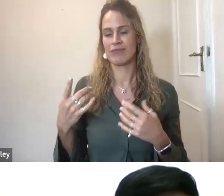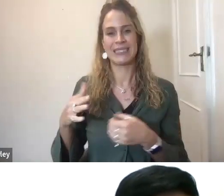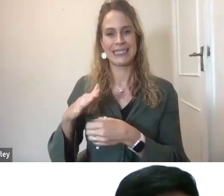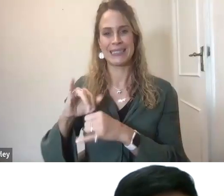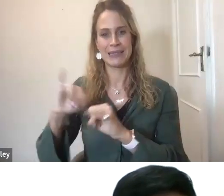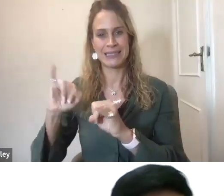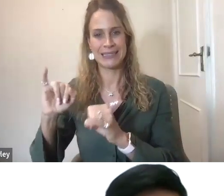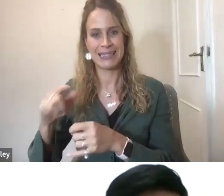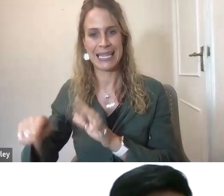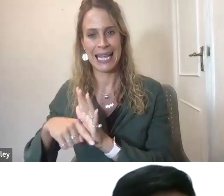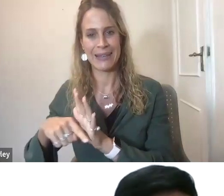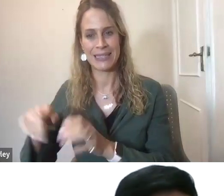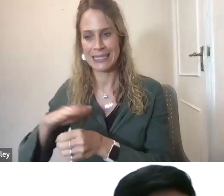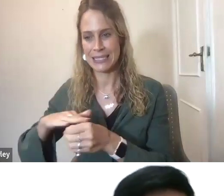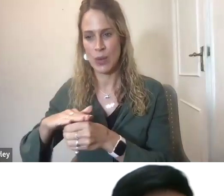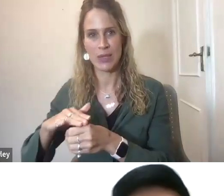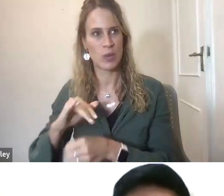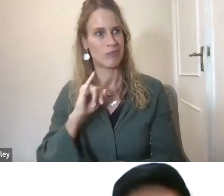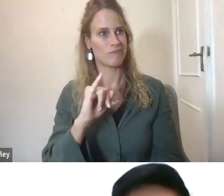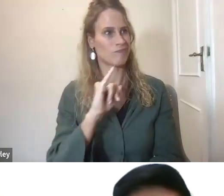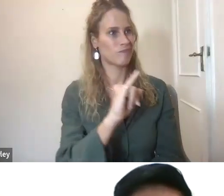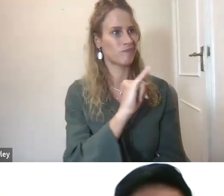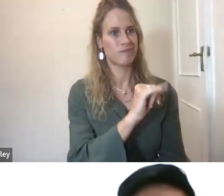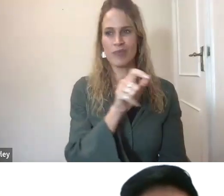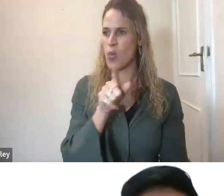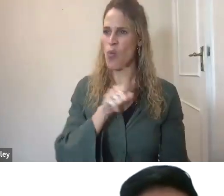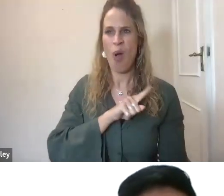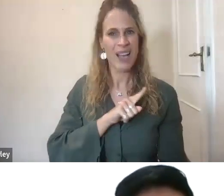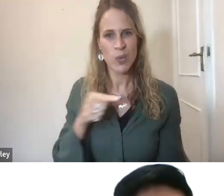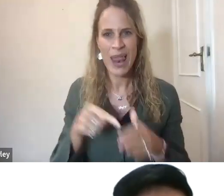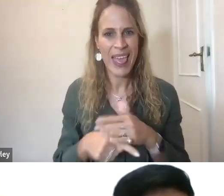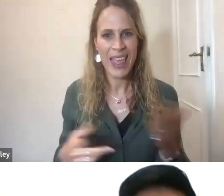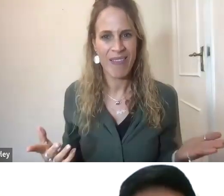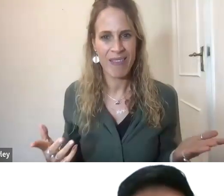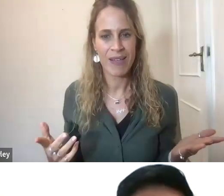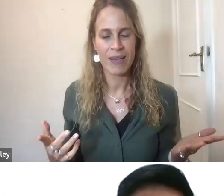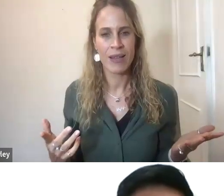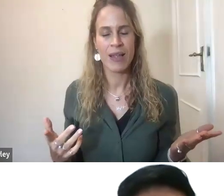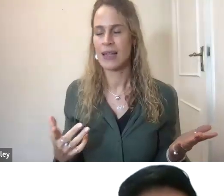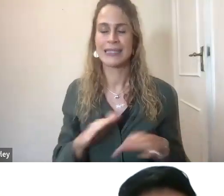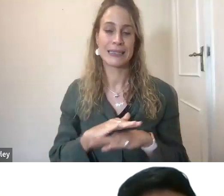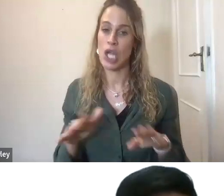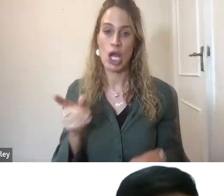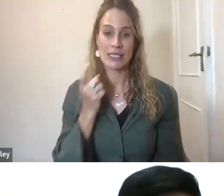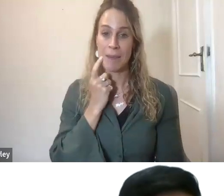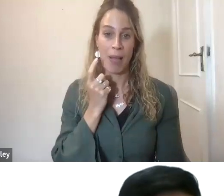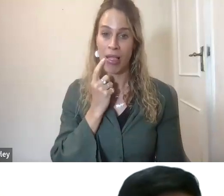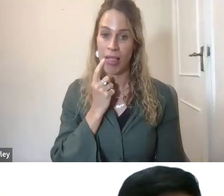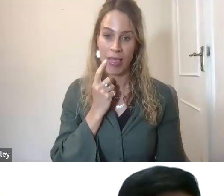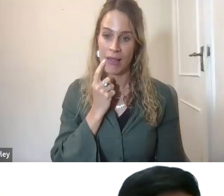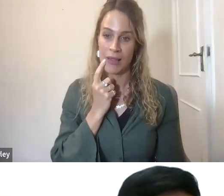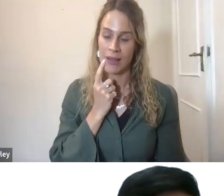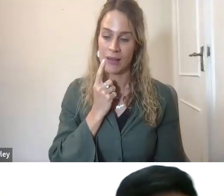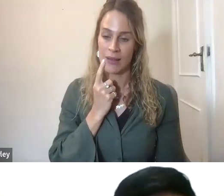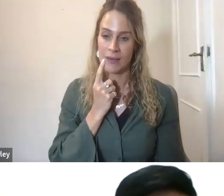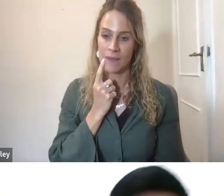criticize people on the path of storms. It's like, why don't you just leave? But at the same time, it's not that simple. Especially